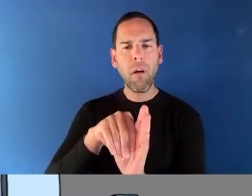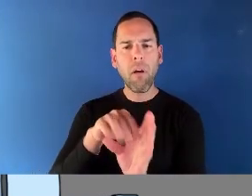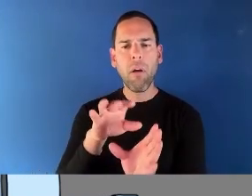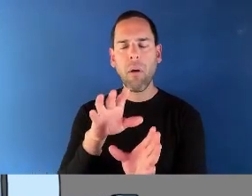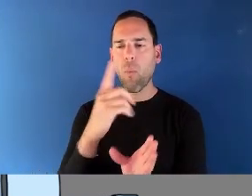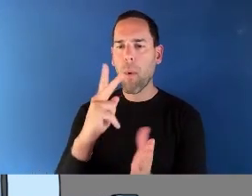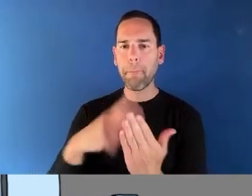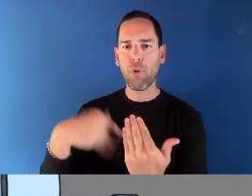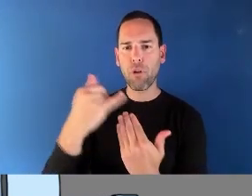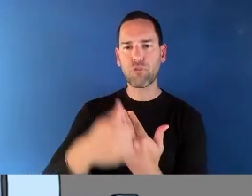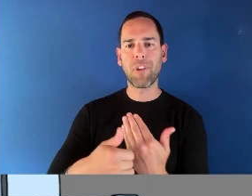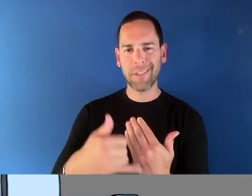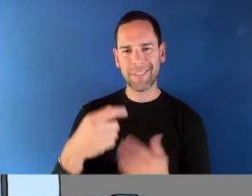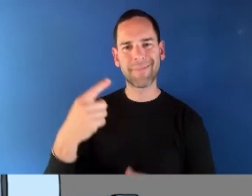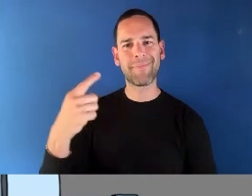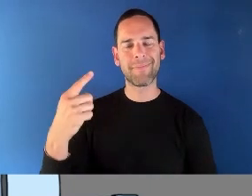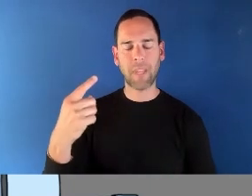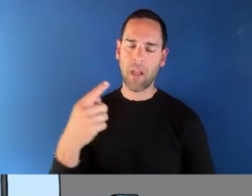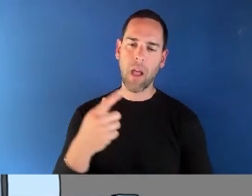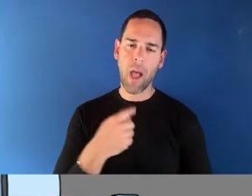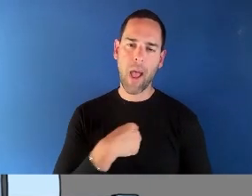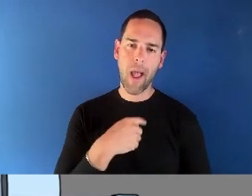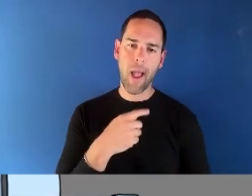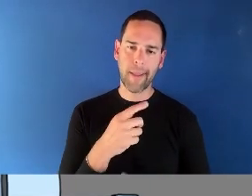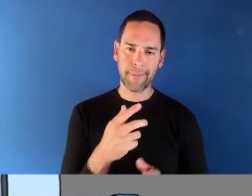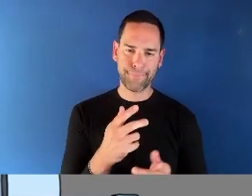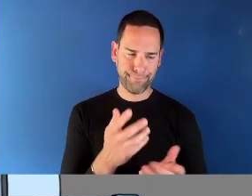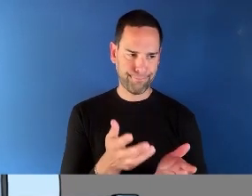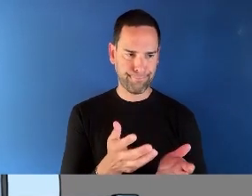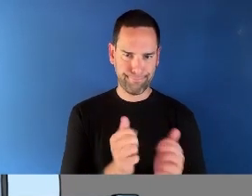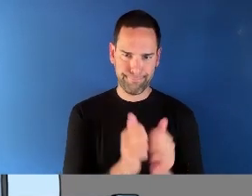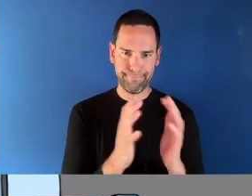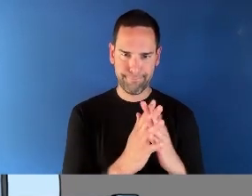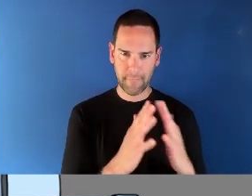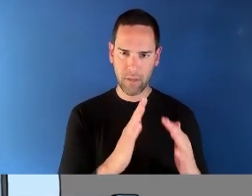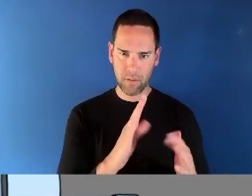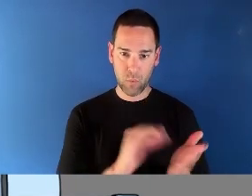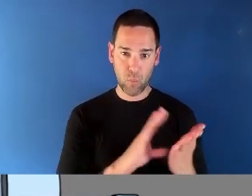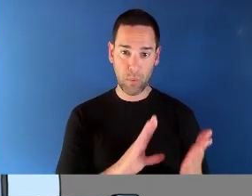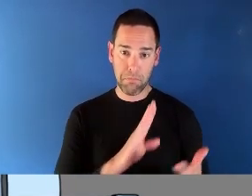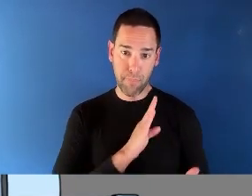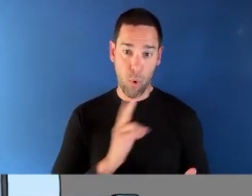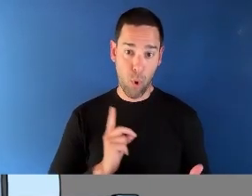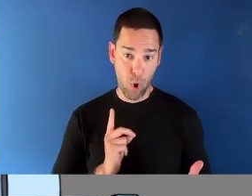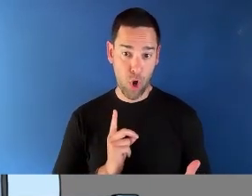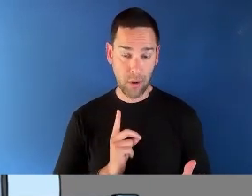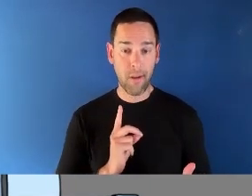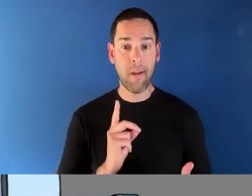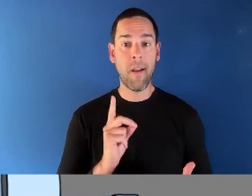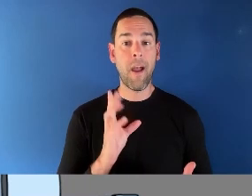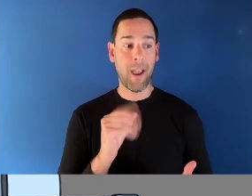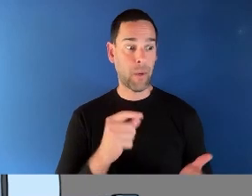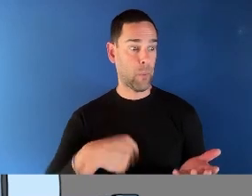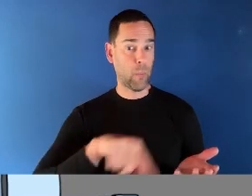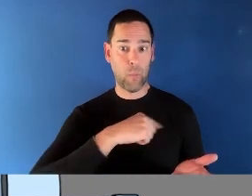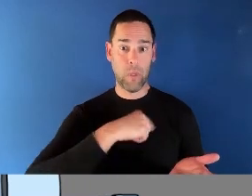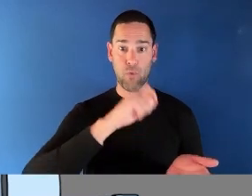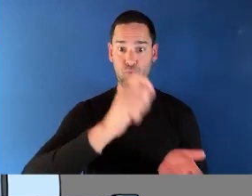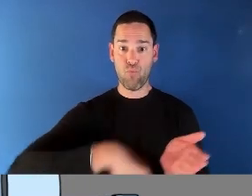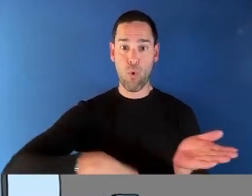I started a student board and authored a proposal about